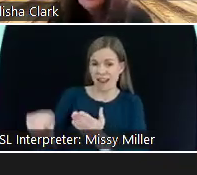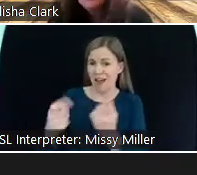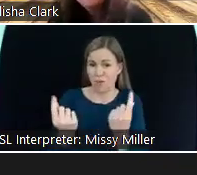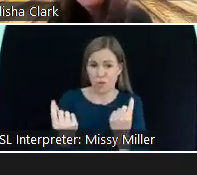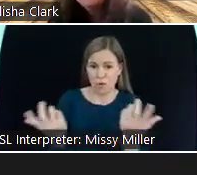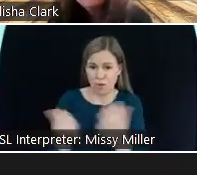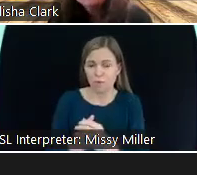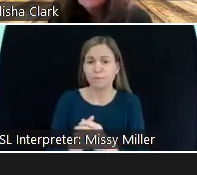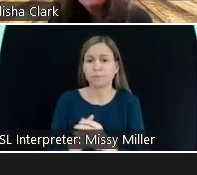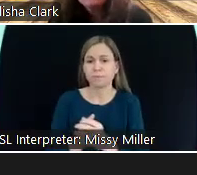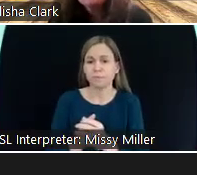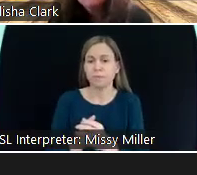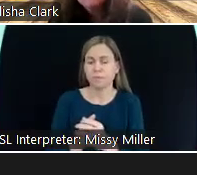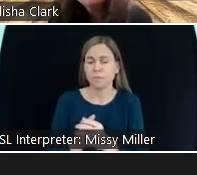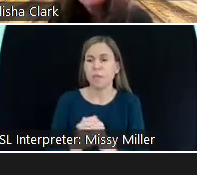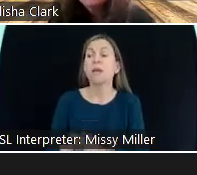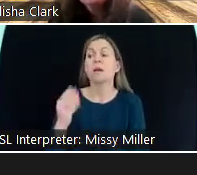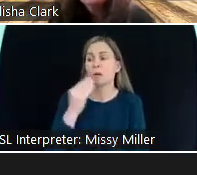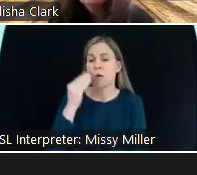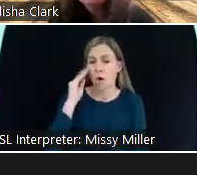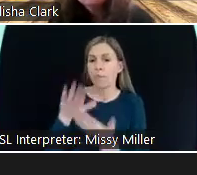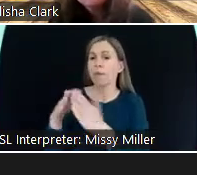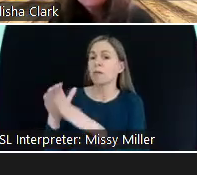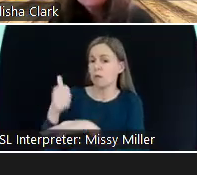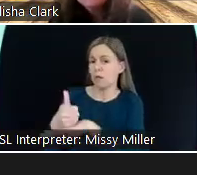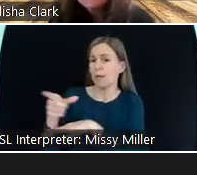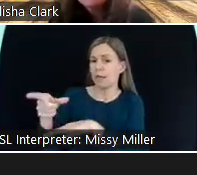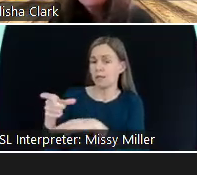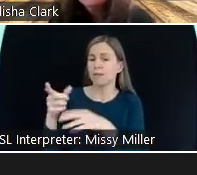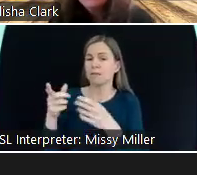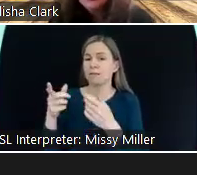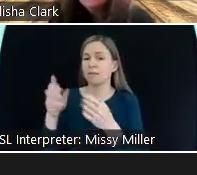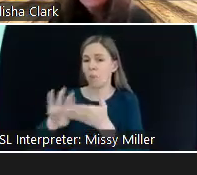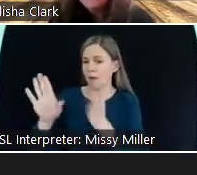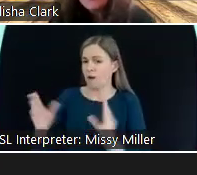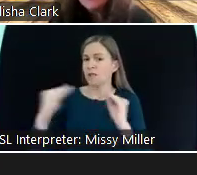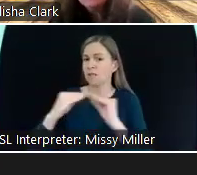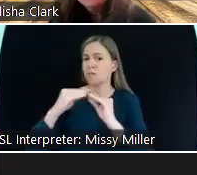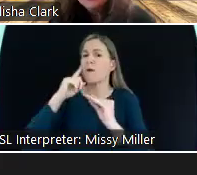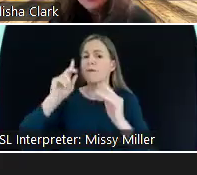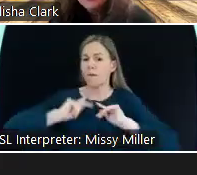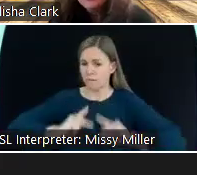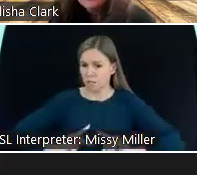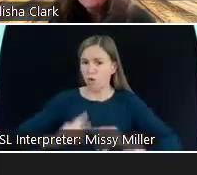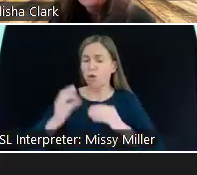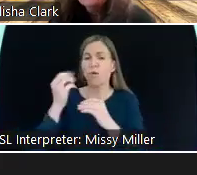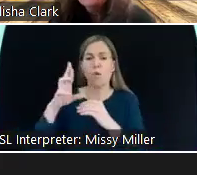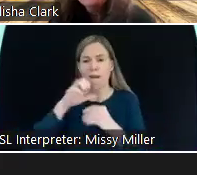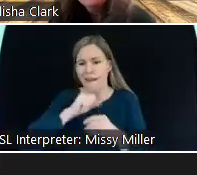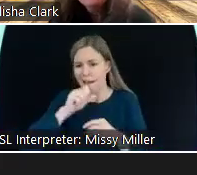So the home and community-based waiver really is for those who are physically disabled or aged.